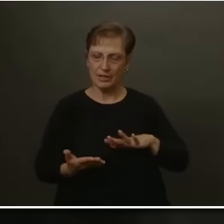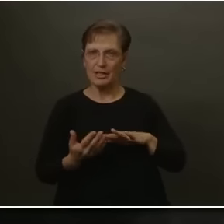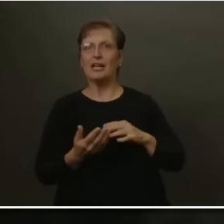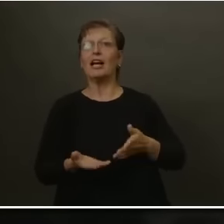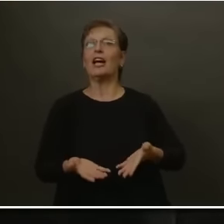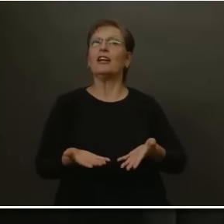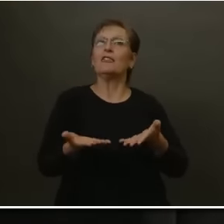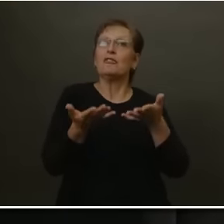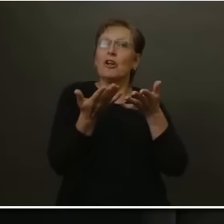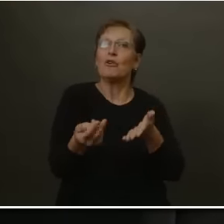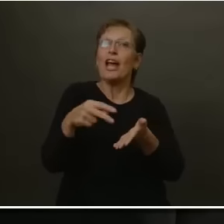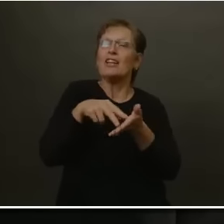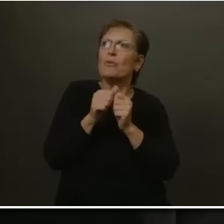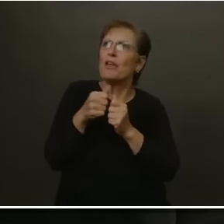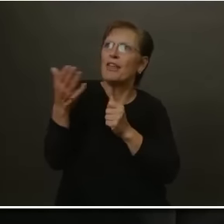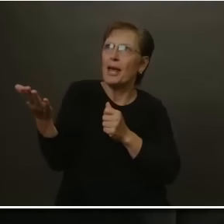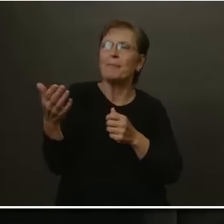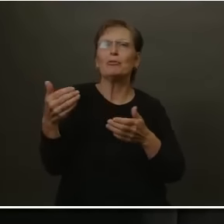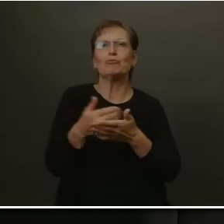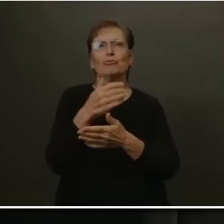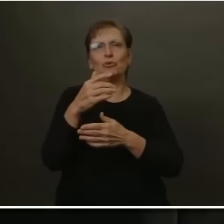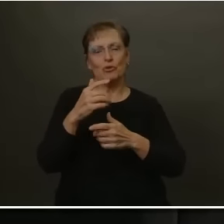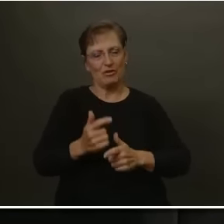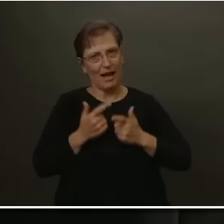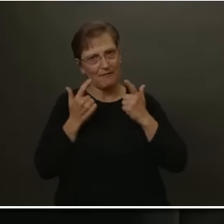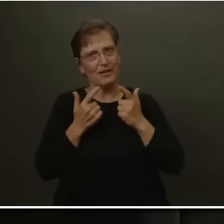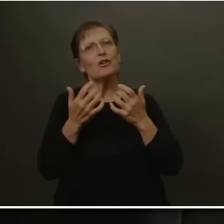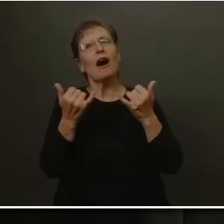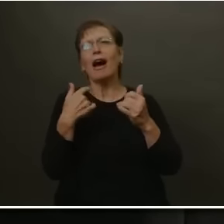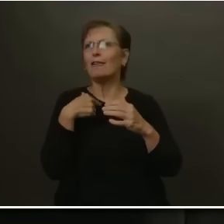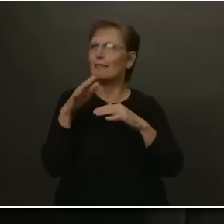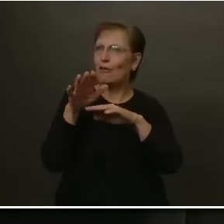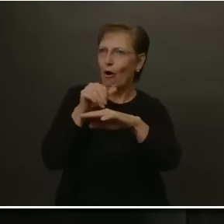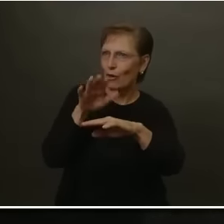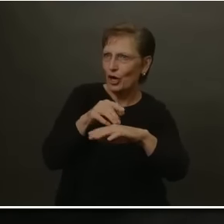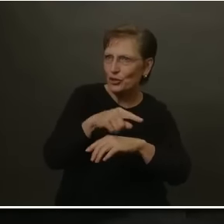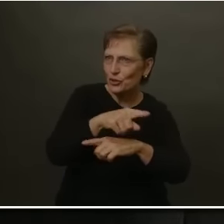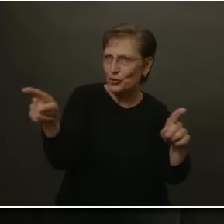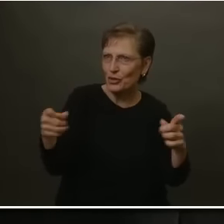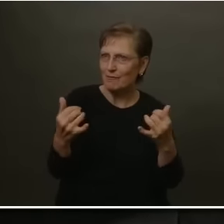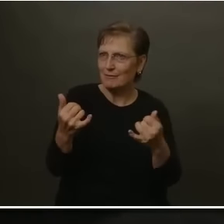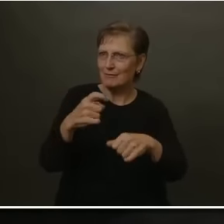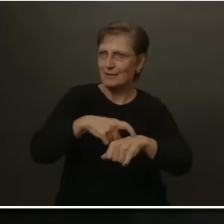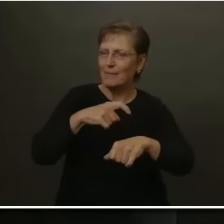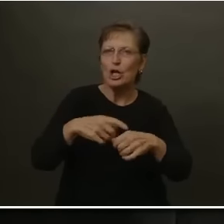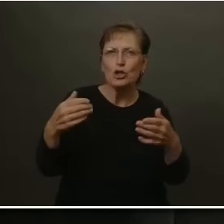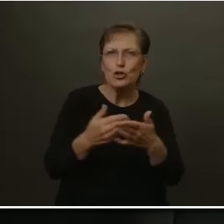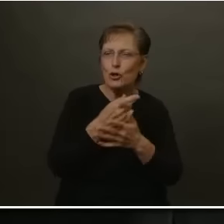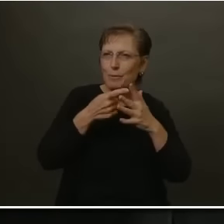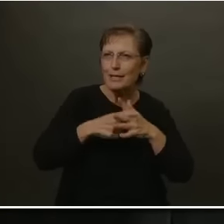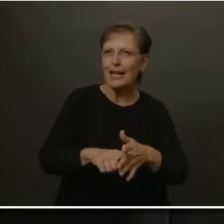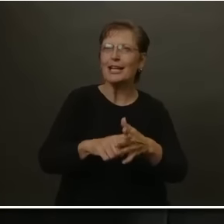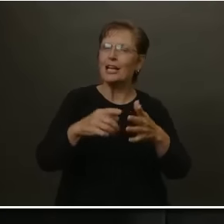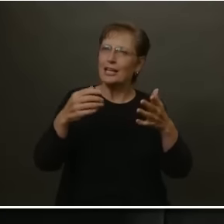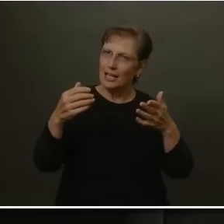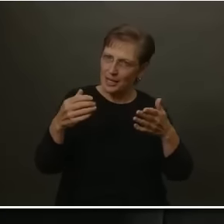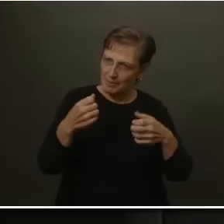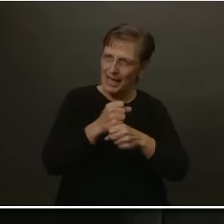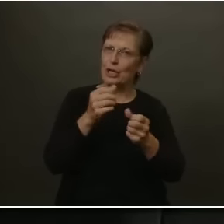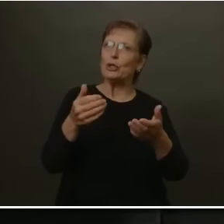of life. I call upon you, therefore, in this time of new beginnings, to renew the solemn promises